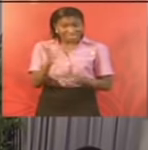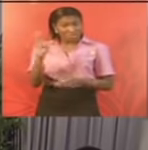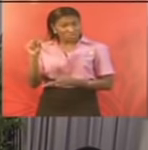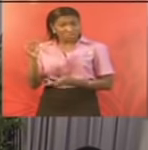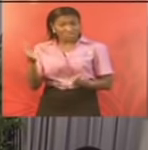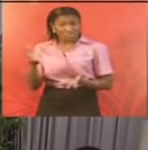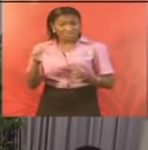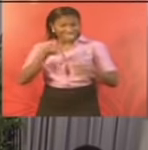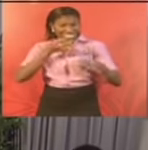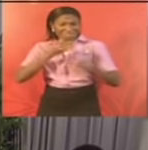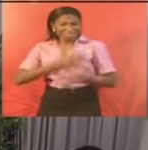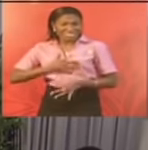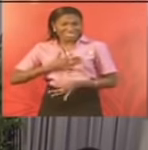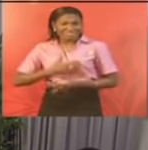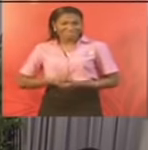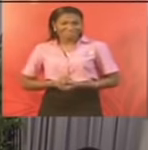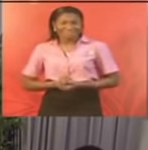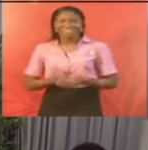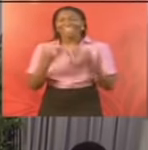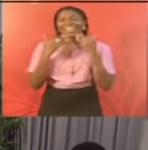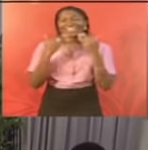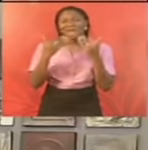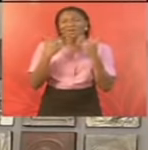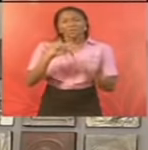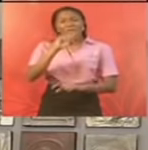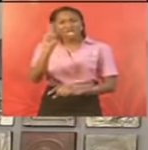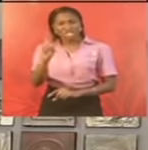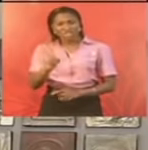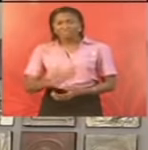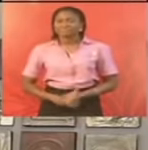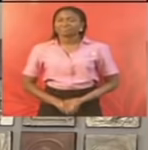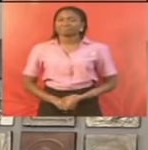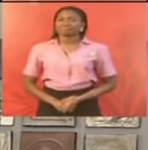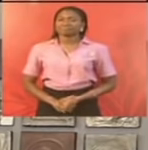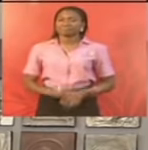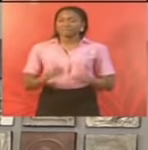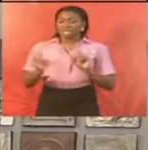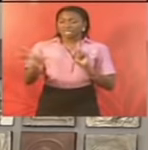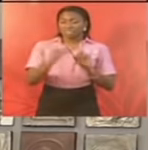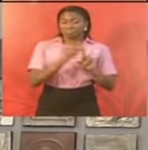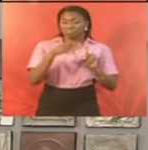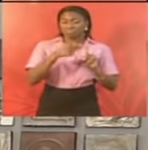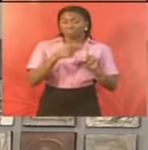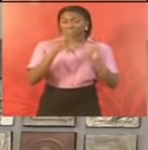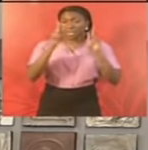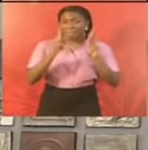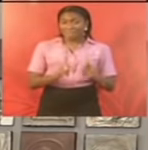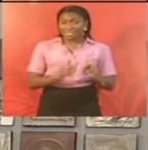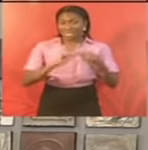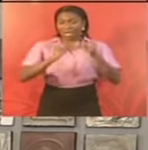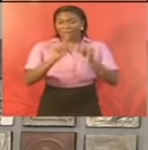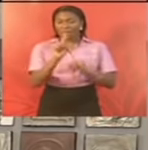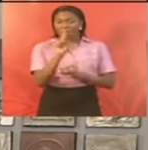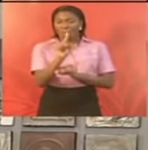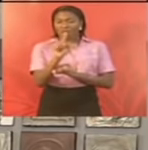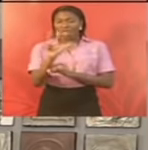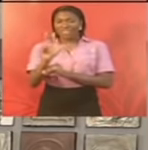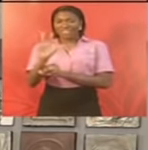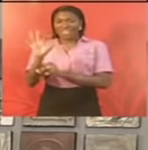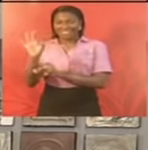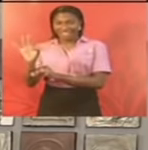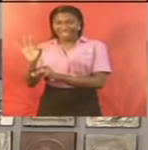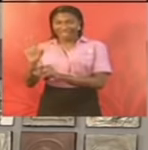Okay, thank you for your questions, Mr. Bihari. With regard to case 139, I do recall that this question has come